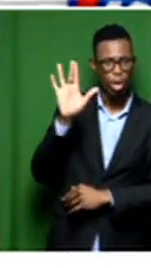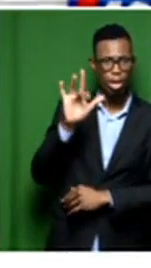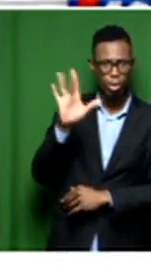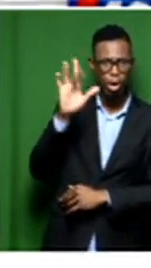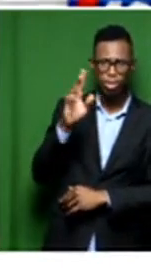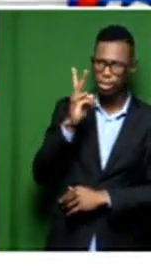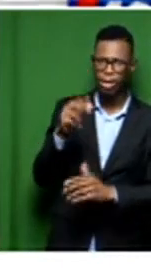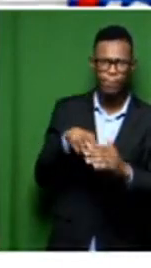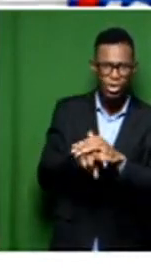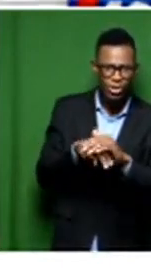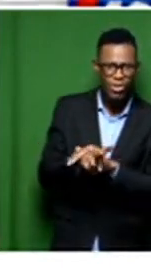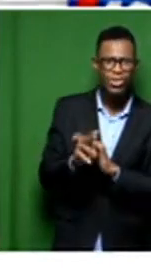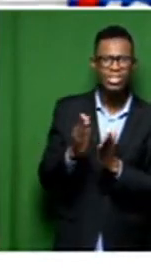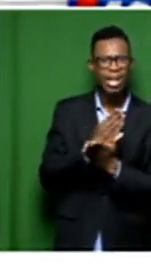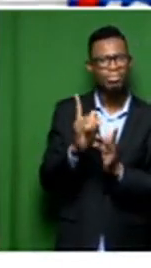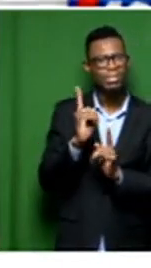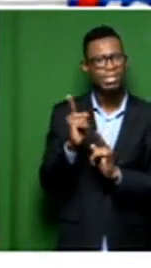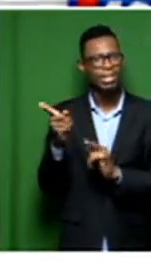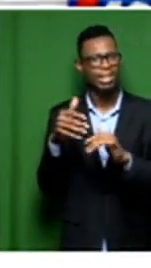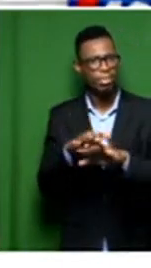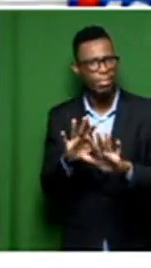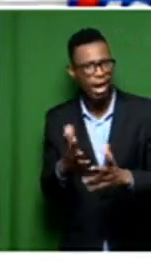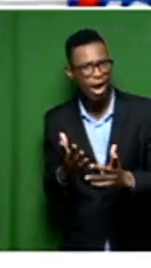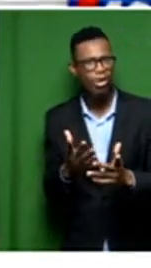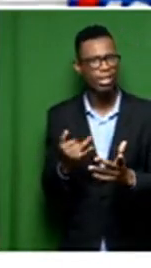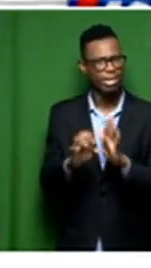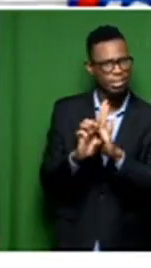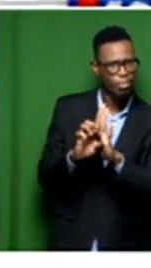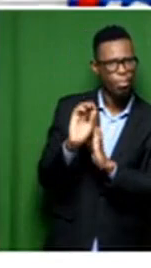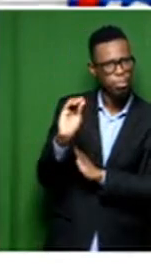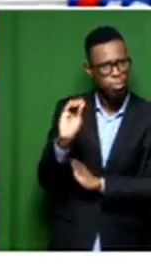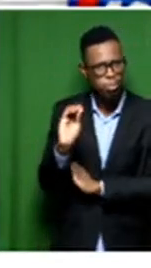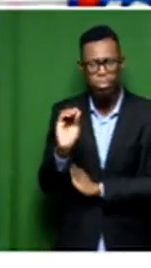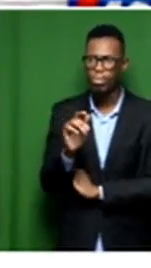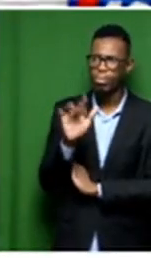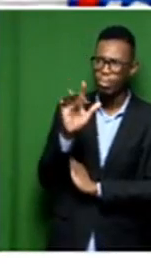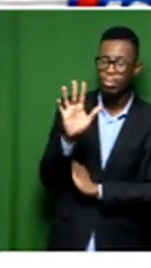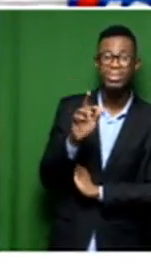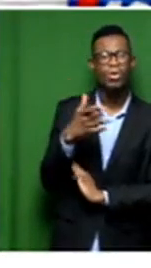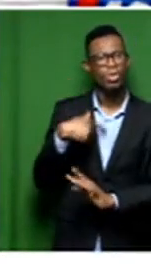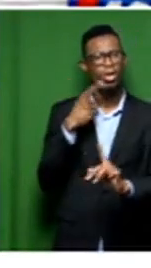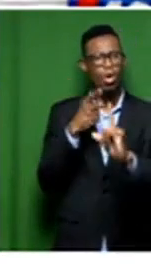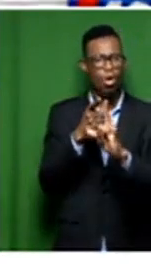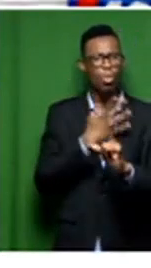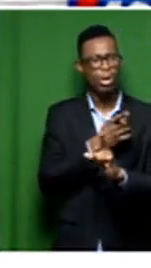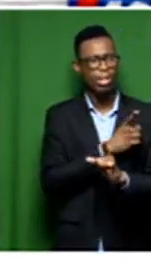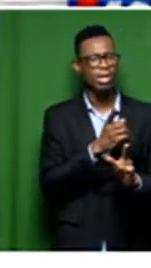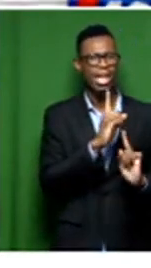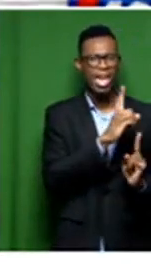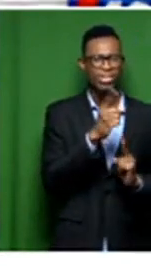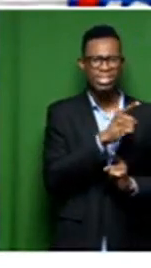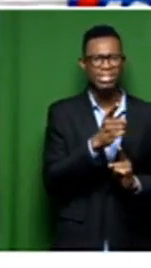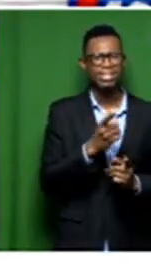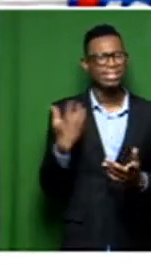see videos of how teachers implement this in the classroom. Again, we wanted to remove the mental load for educators who are already